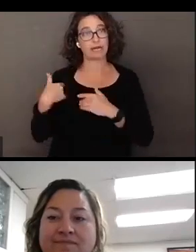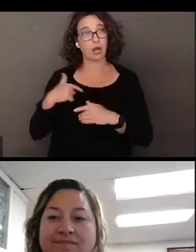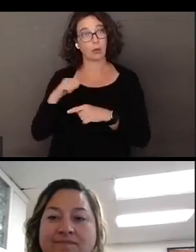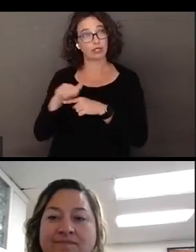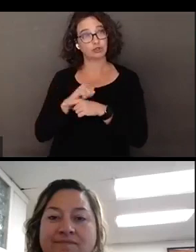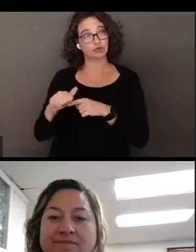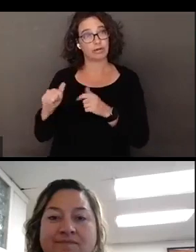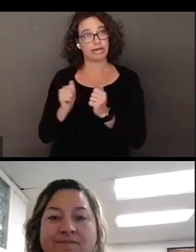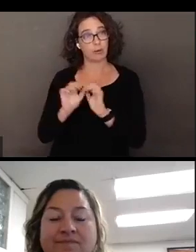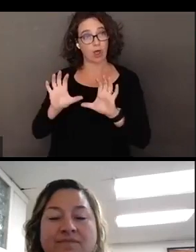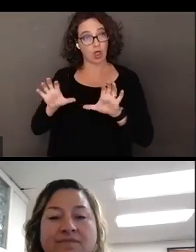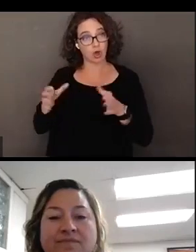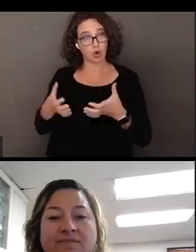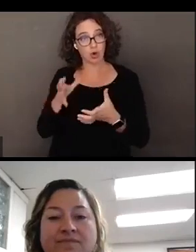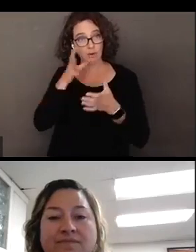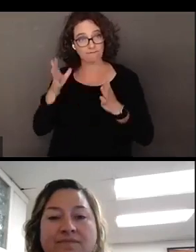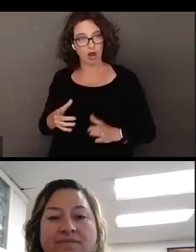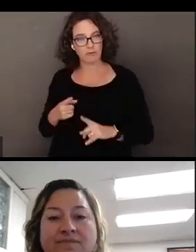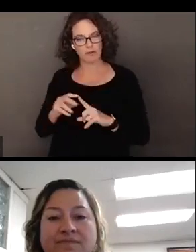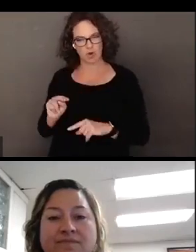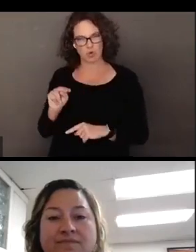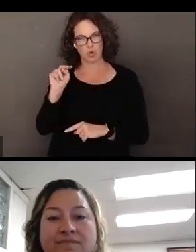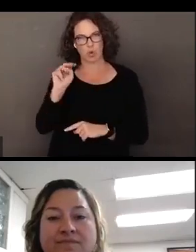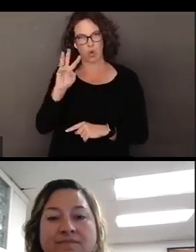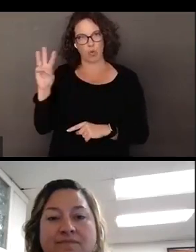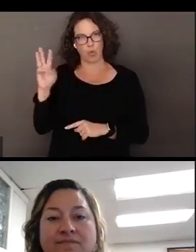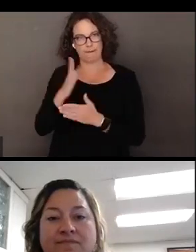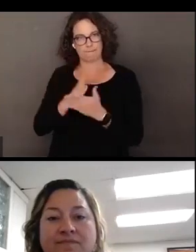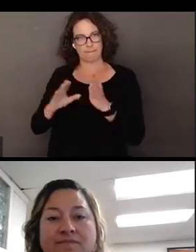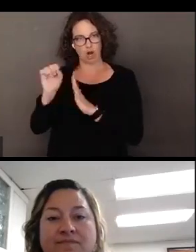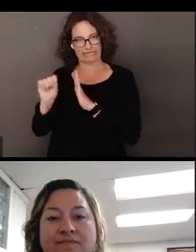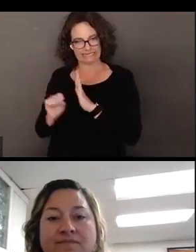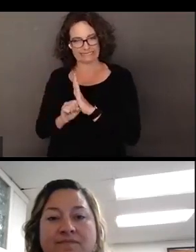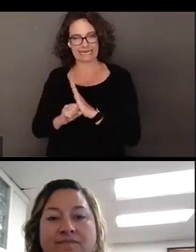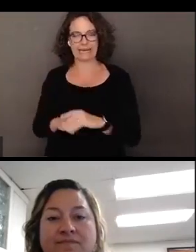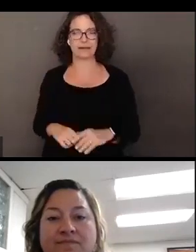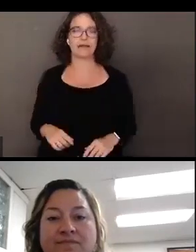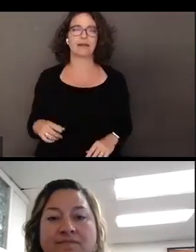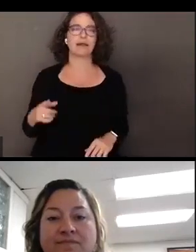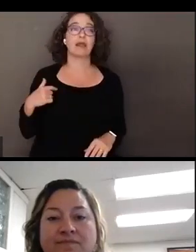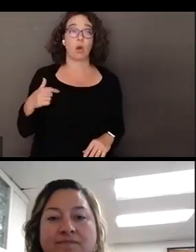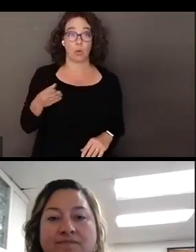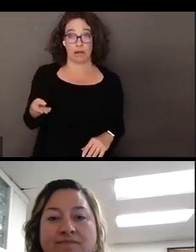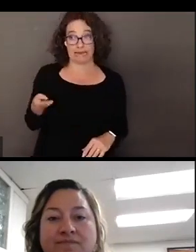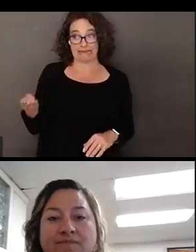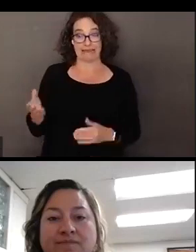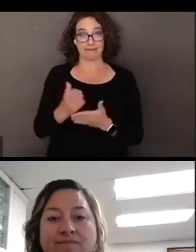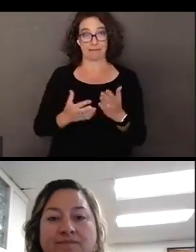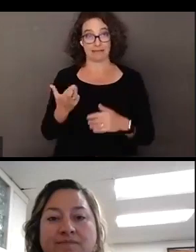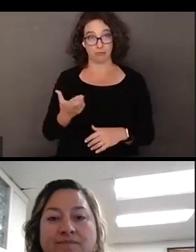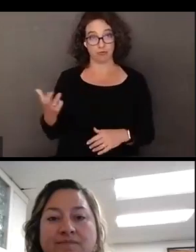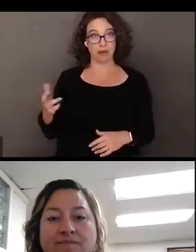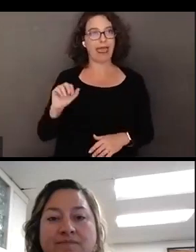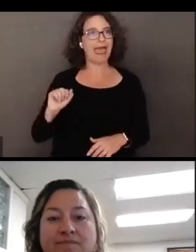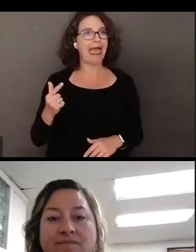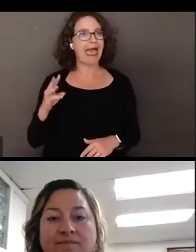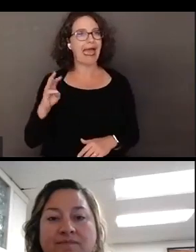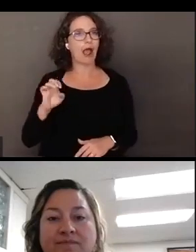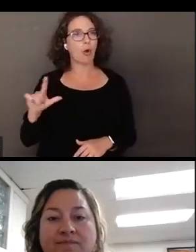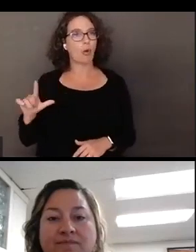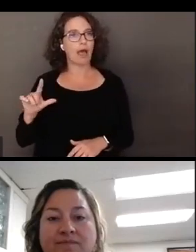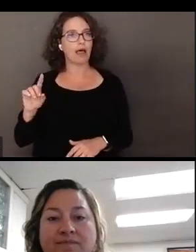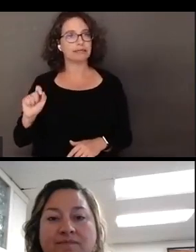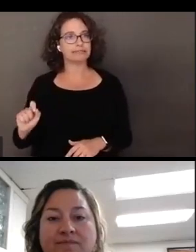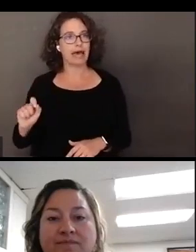from the northwest corner of the state. And we give them some resources at agwell.org. You can find resources for the